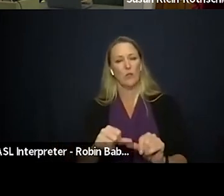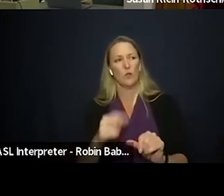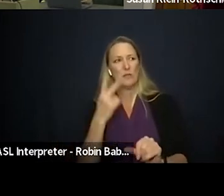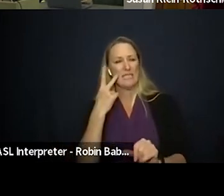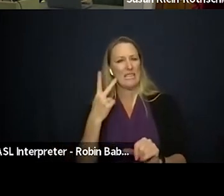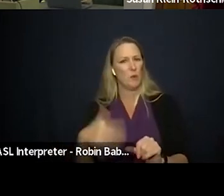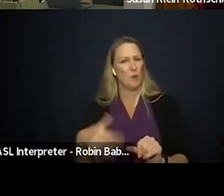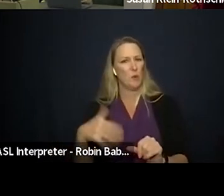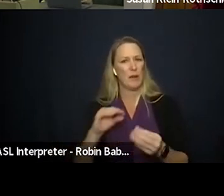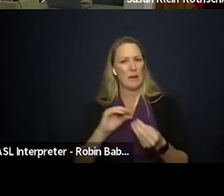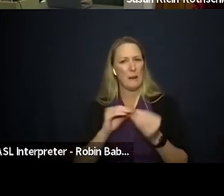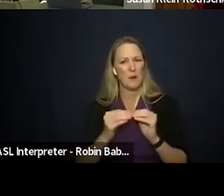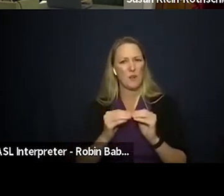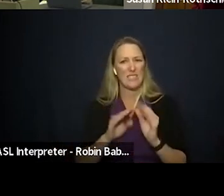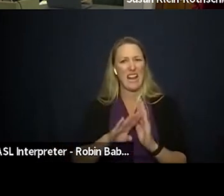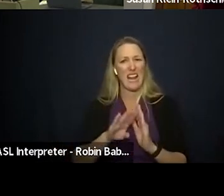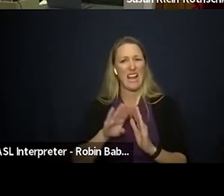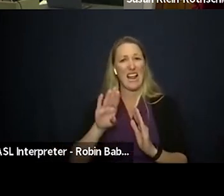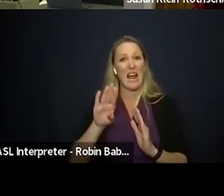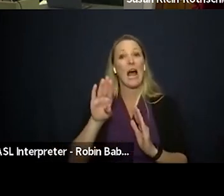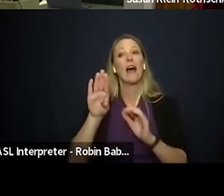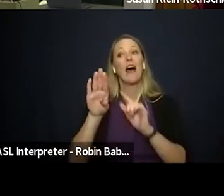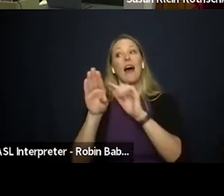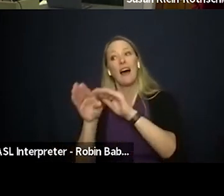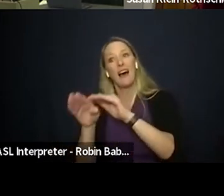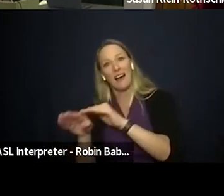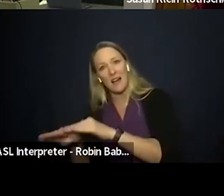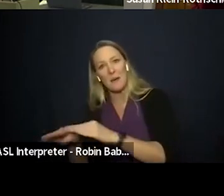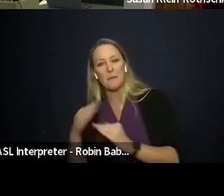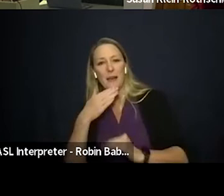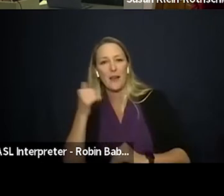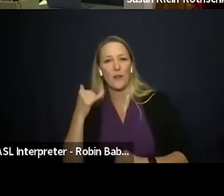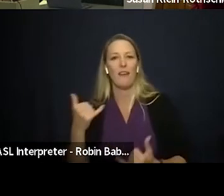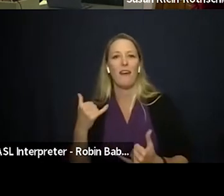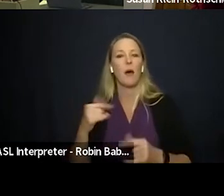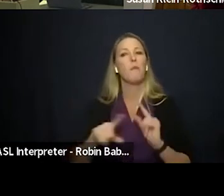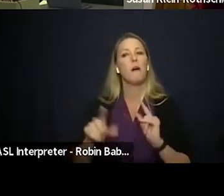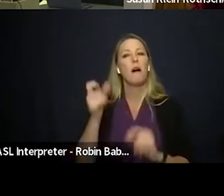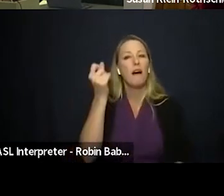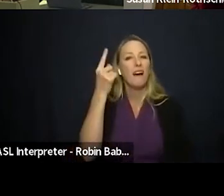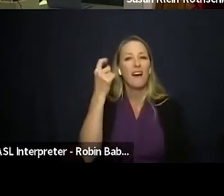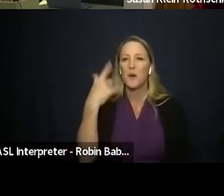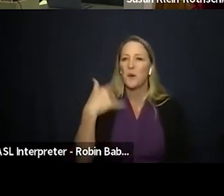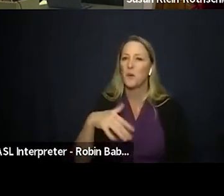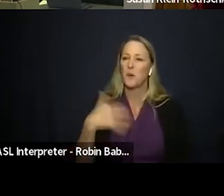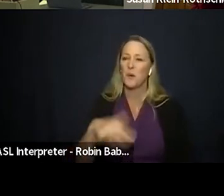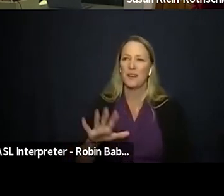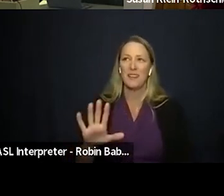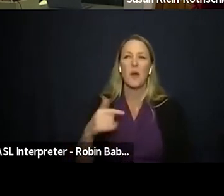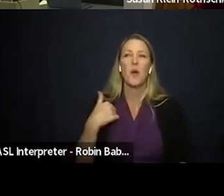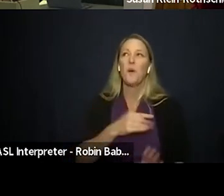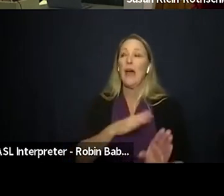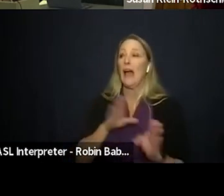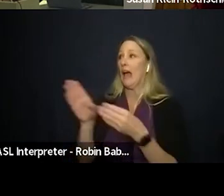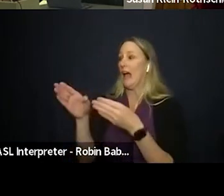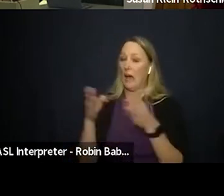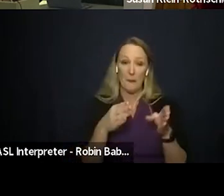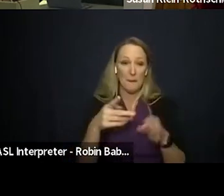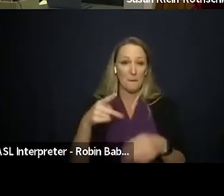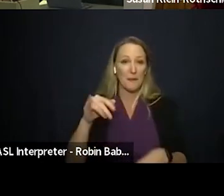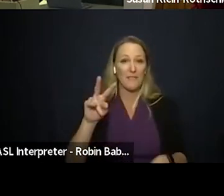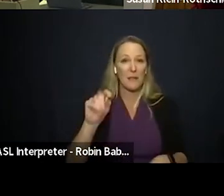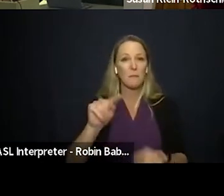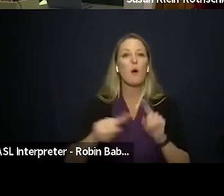high numbers although they are moving in the right direction uh that this is this is as much as we are pivoting we are staying in